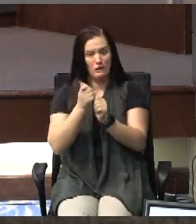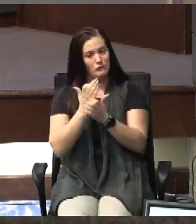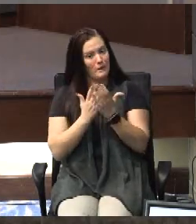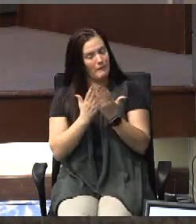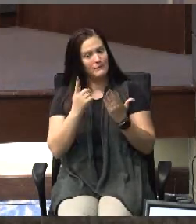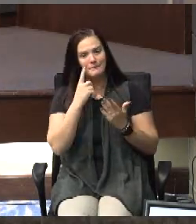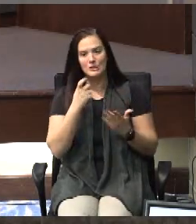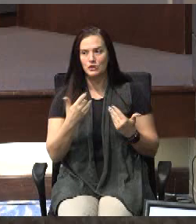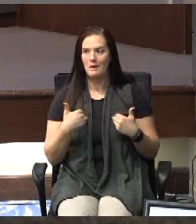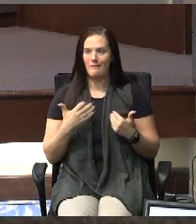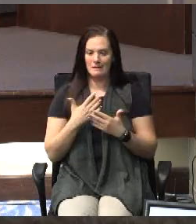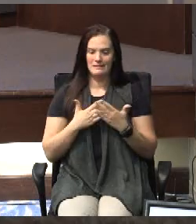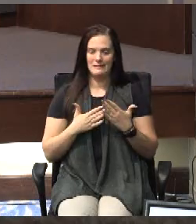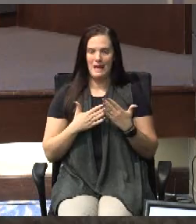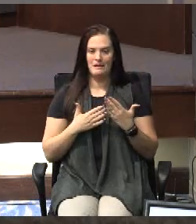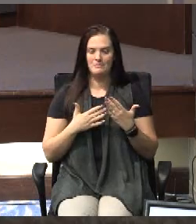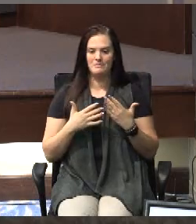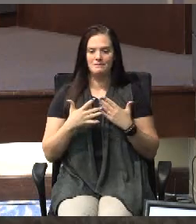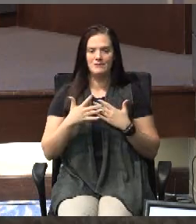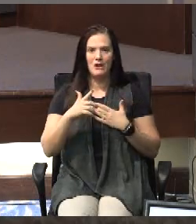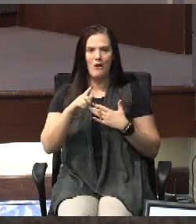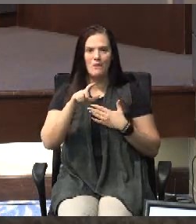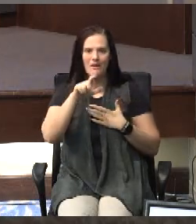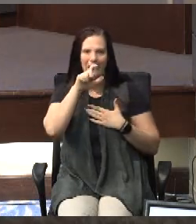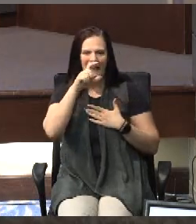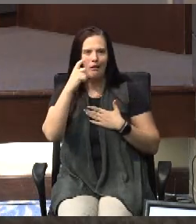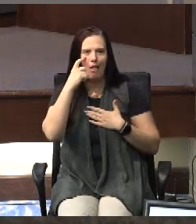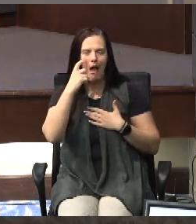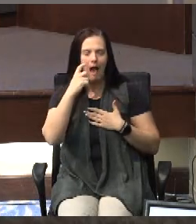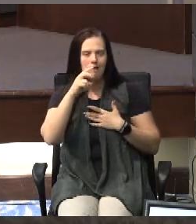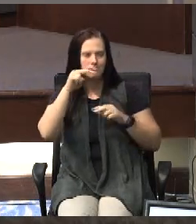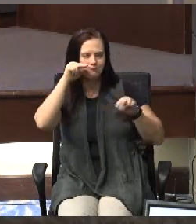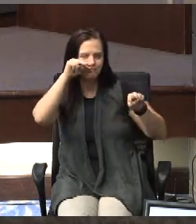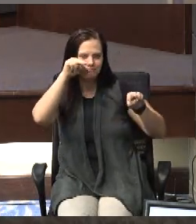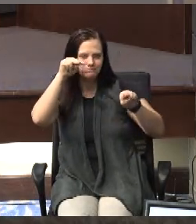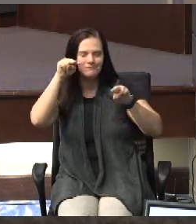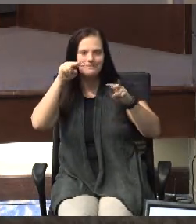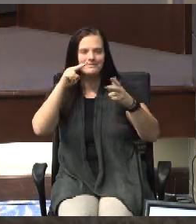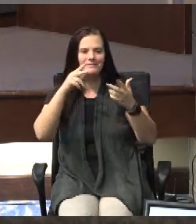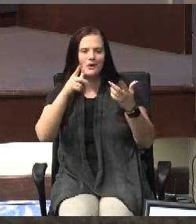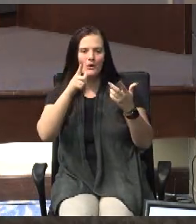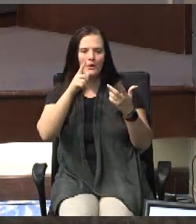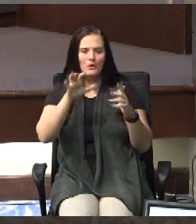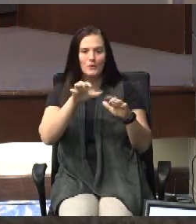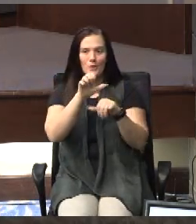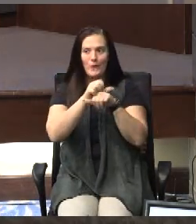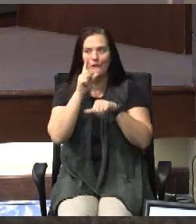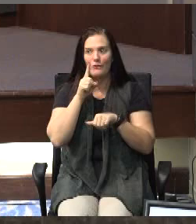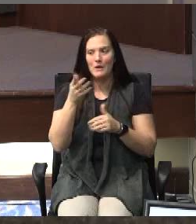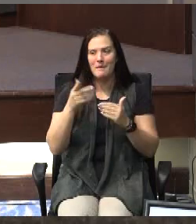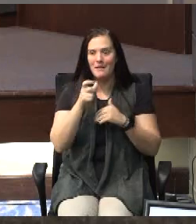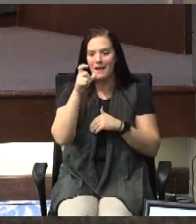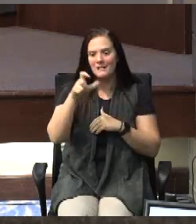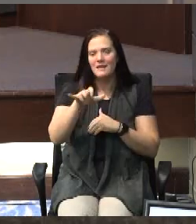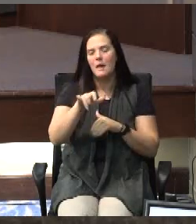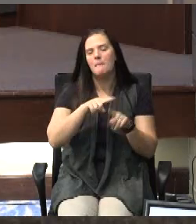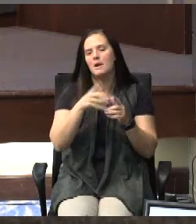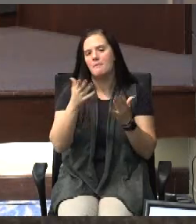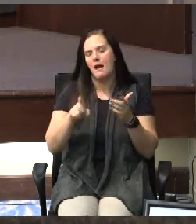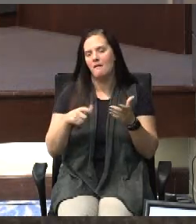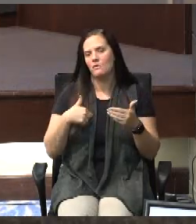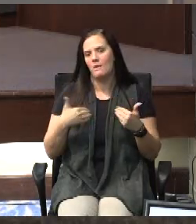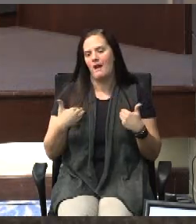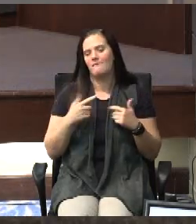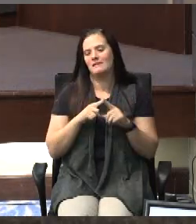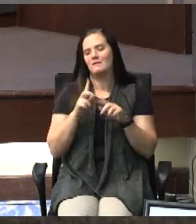things, because you've got some eagle-eye folks, you know, who are doing some of the work for you. So, you know, you may not need that, but you may have to have